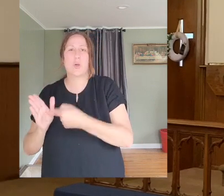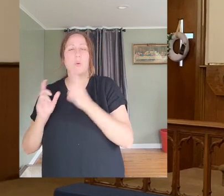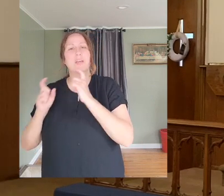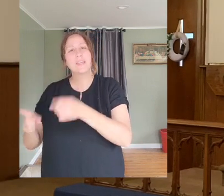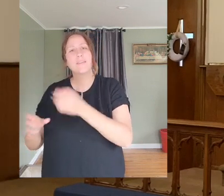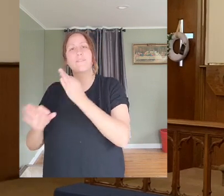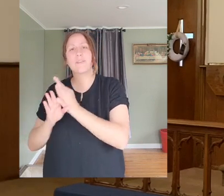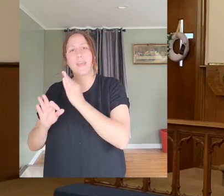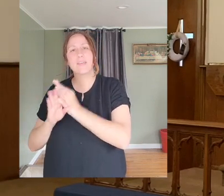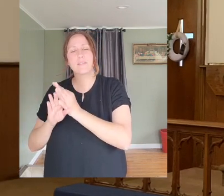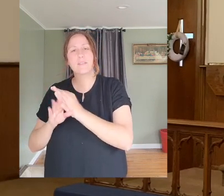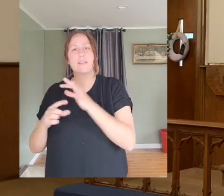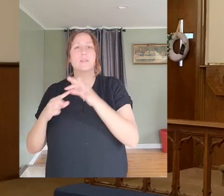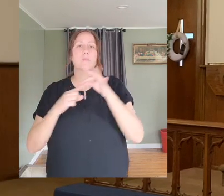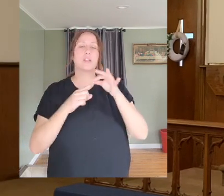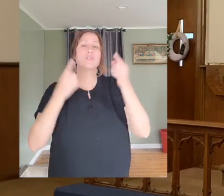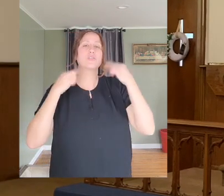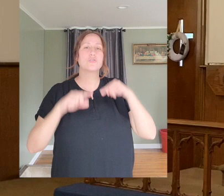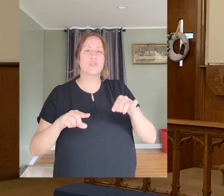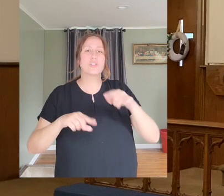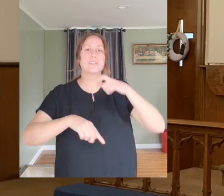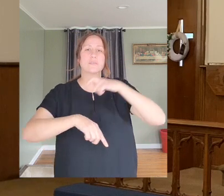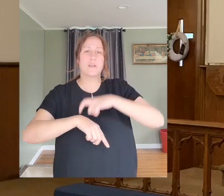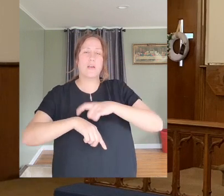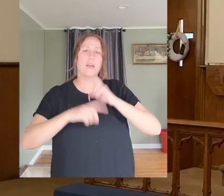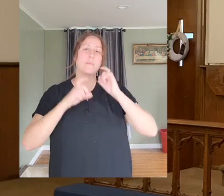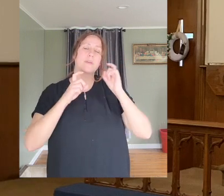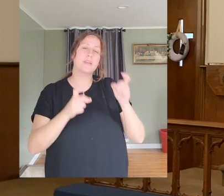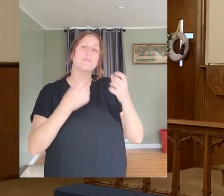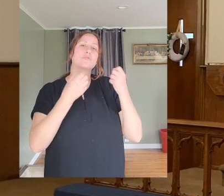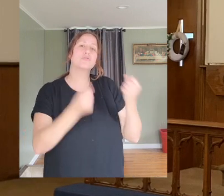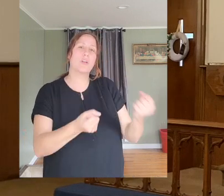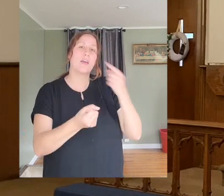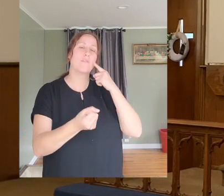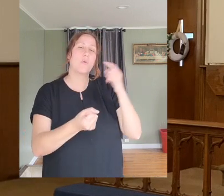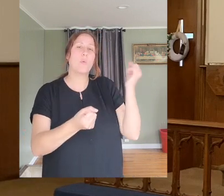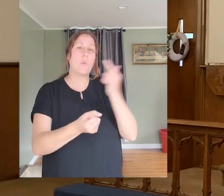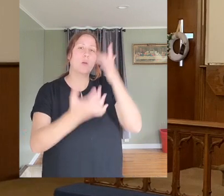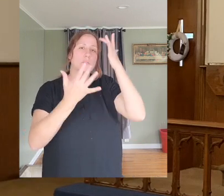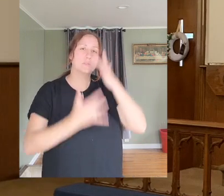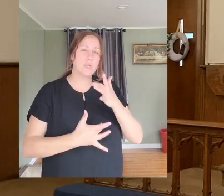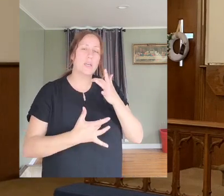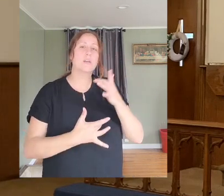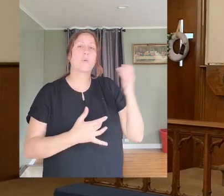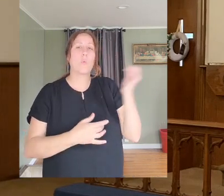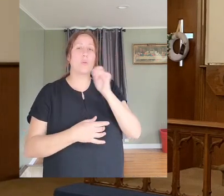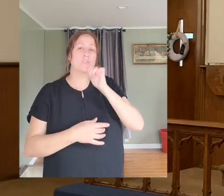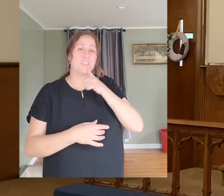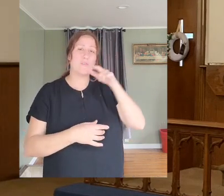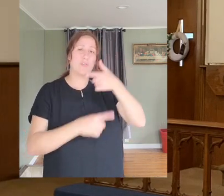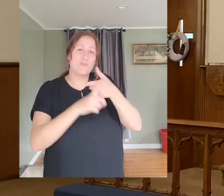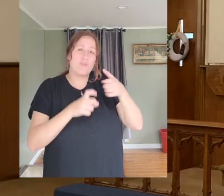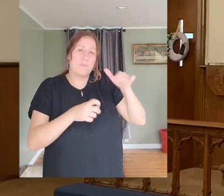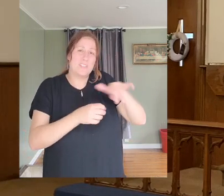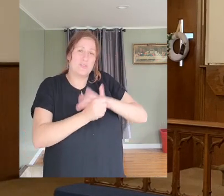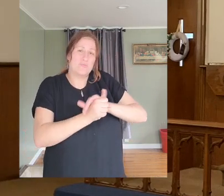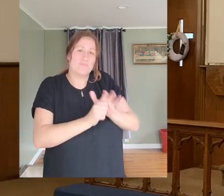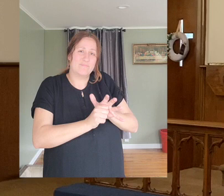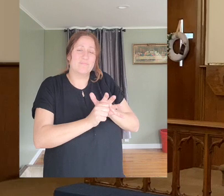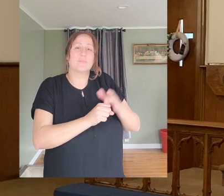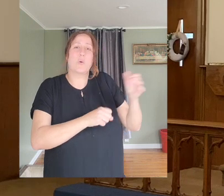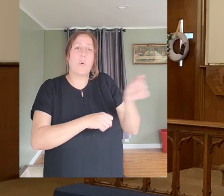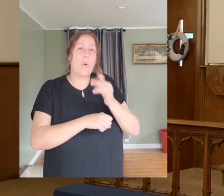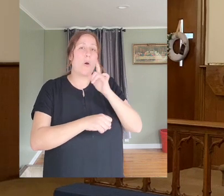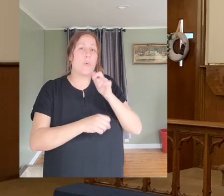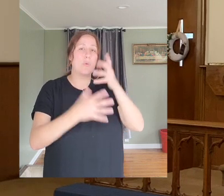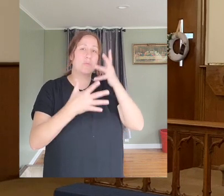During this time especially, give strength to the sick. Be with all those suffering from this virus, all those